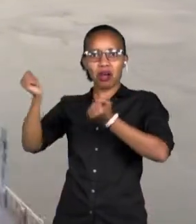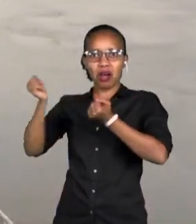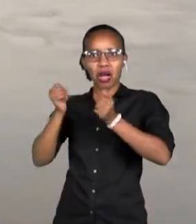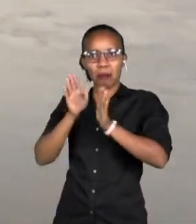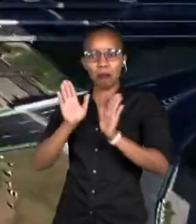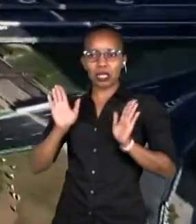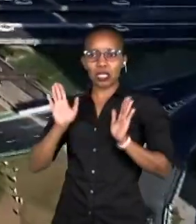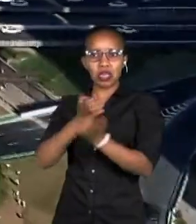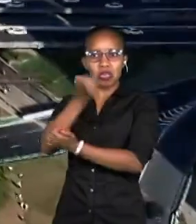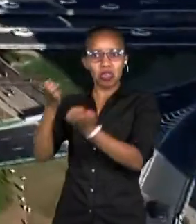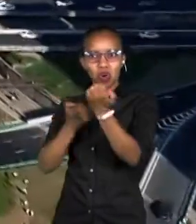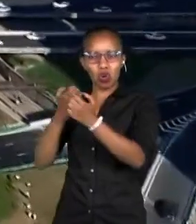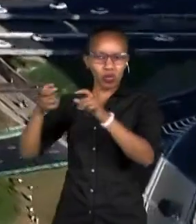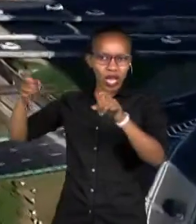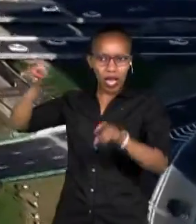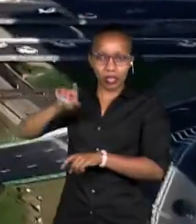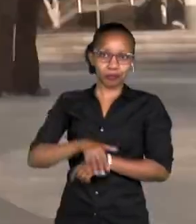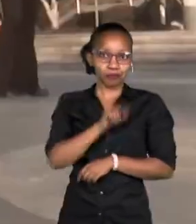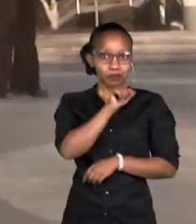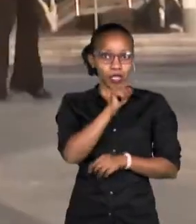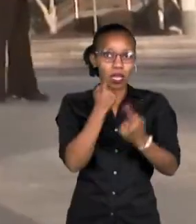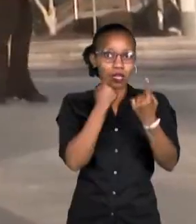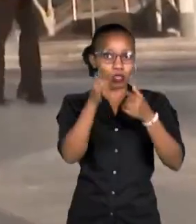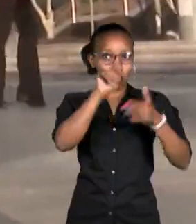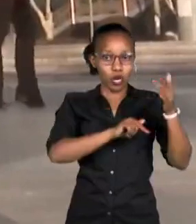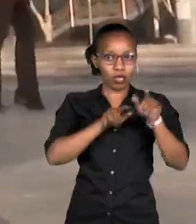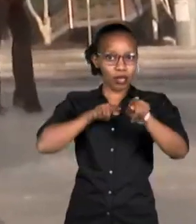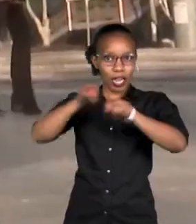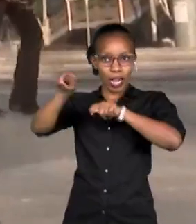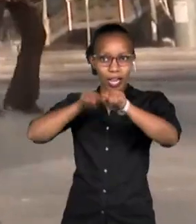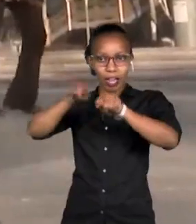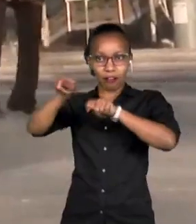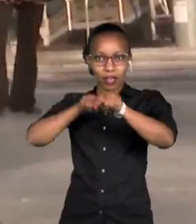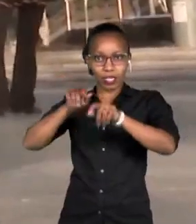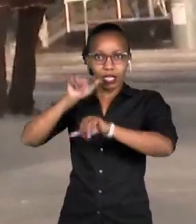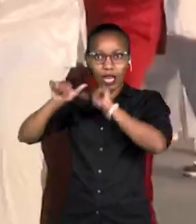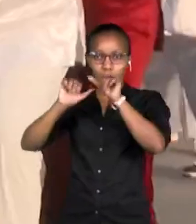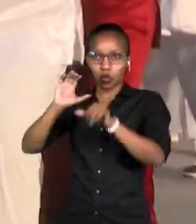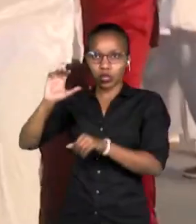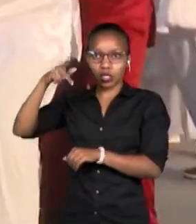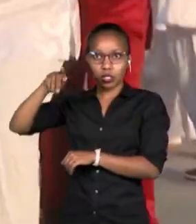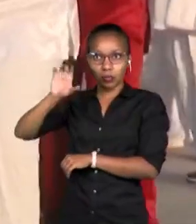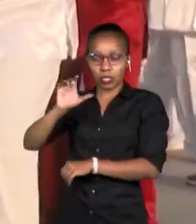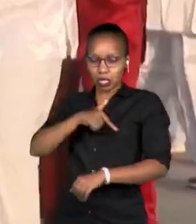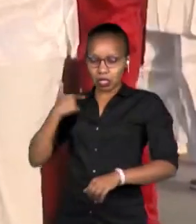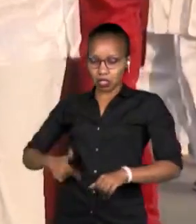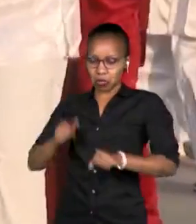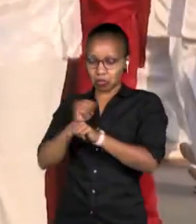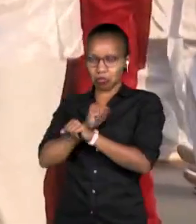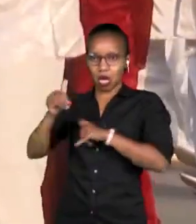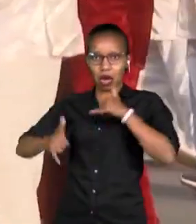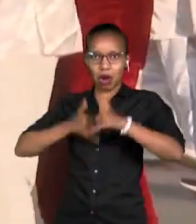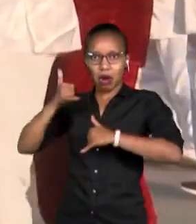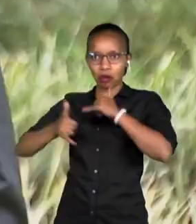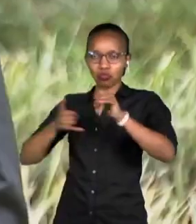country's skyrocketing economy. Tuju attributed this to the outstanding governance capacity of the CPC, saying that China could not enjoy its financial